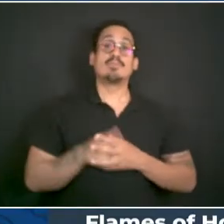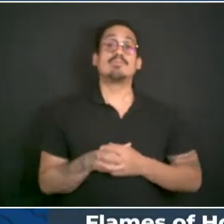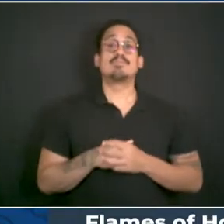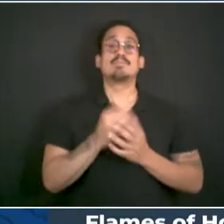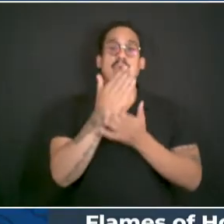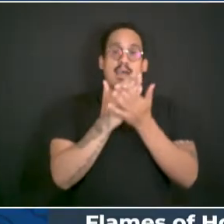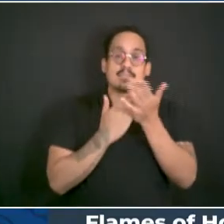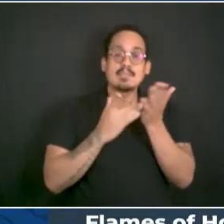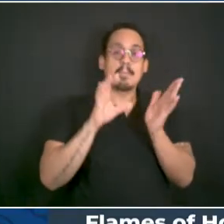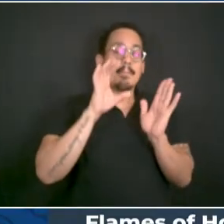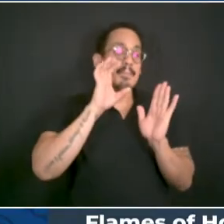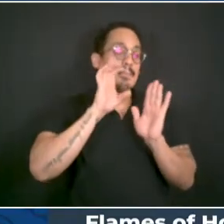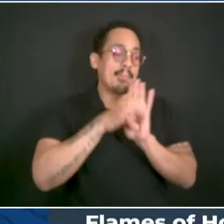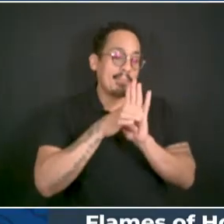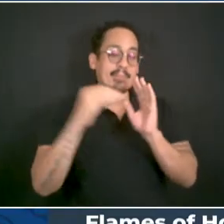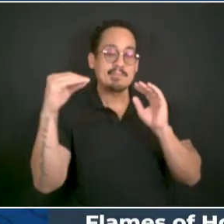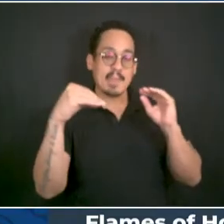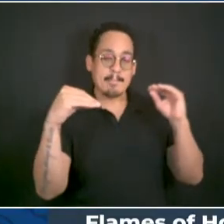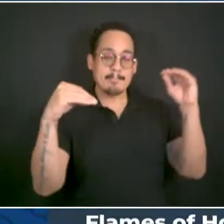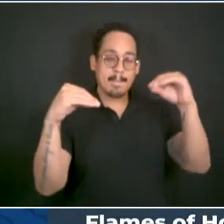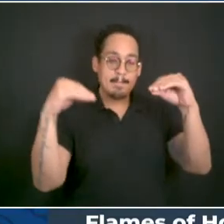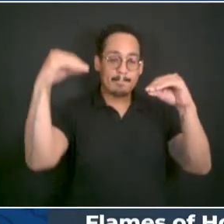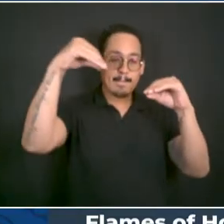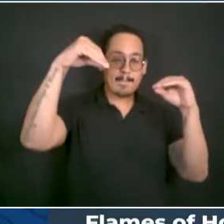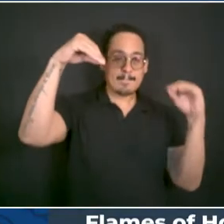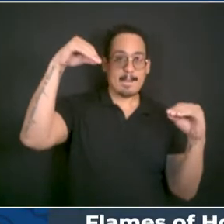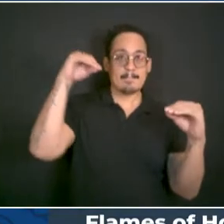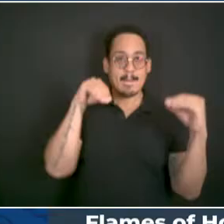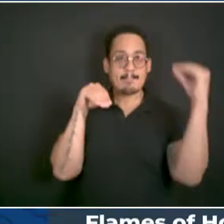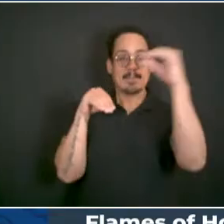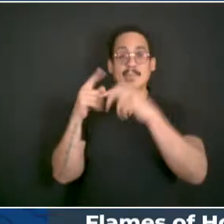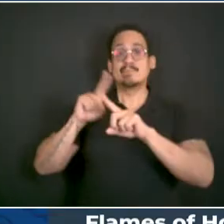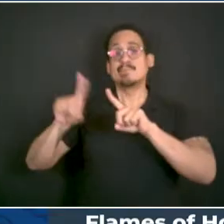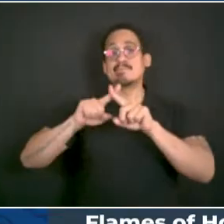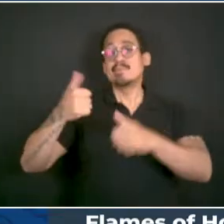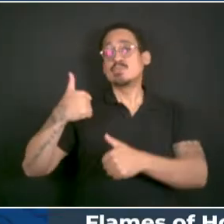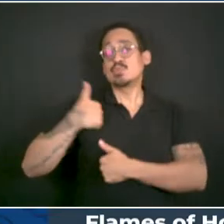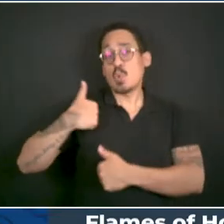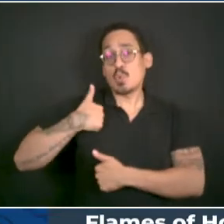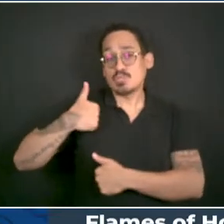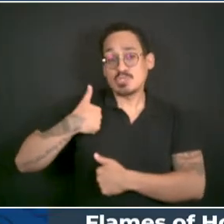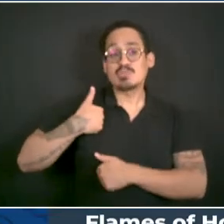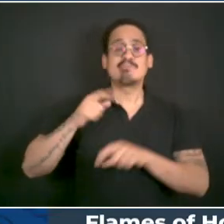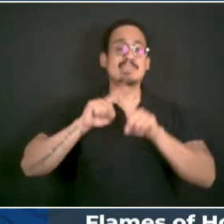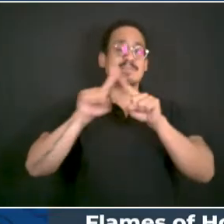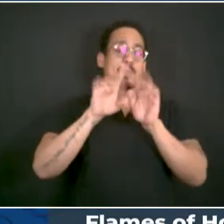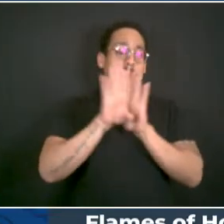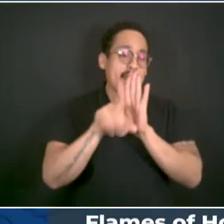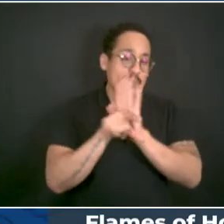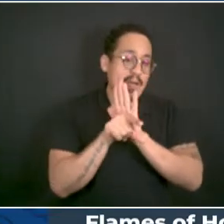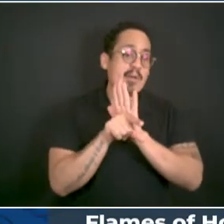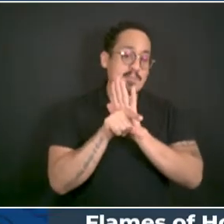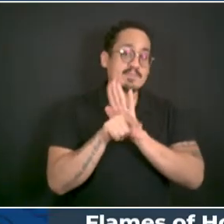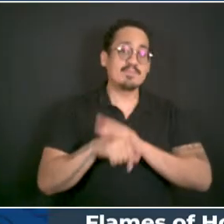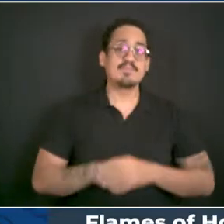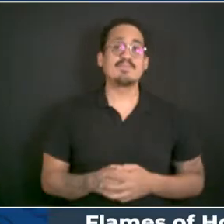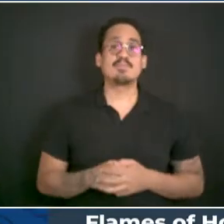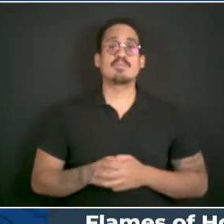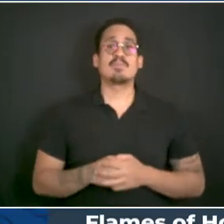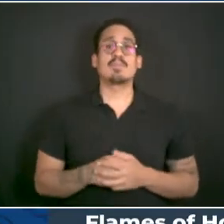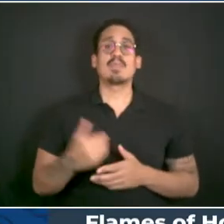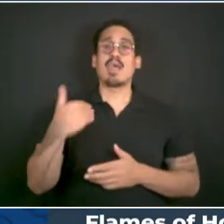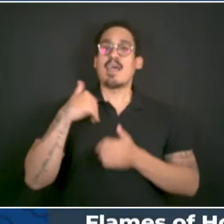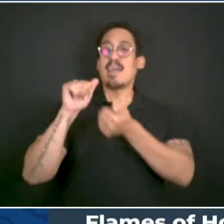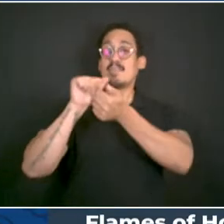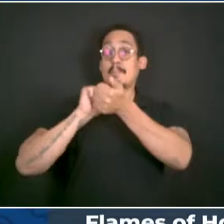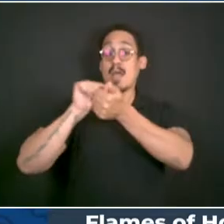They represent soldiers or service members of all backgrounds. The arcs themselves are stained finish at the base, and they're polished at the top. The goal is to reflect